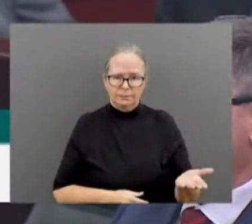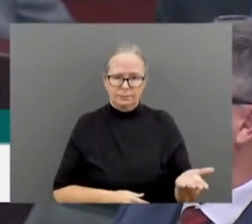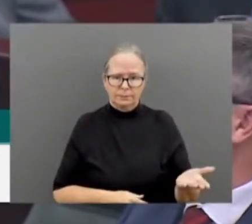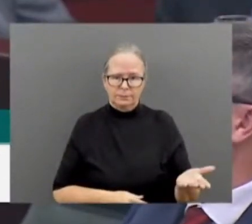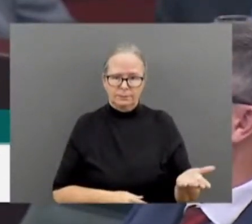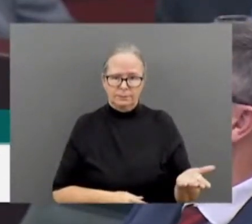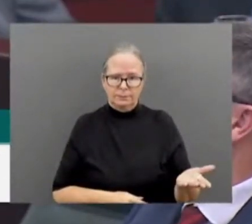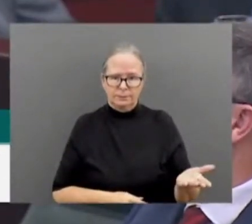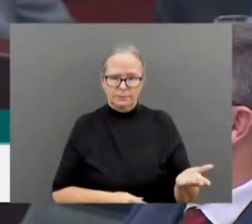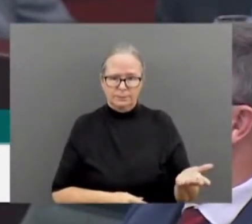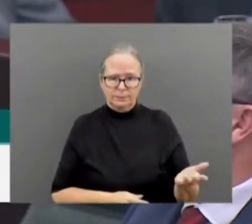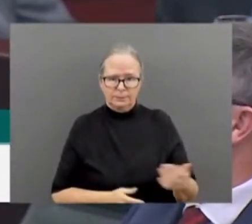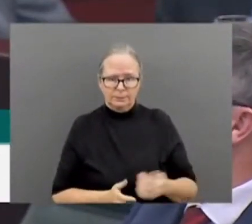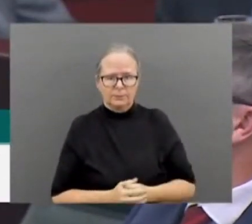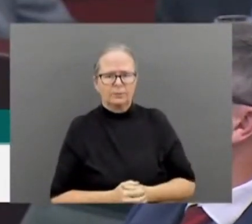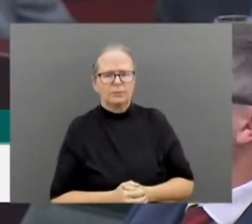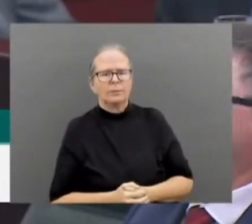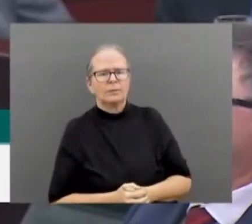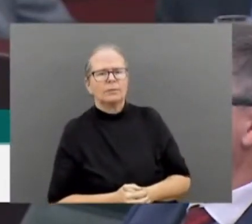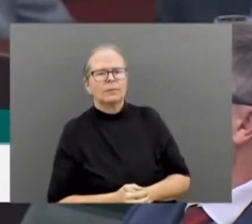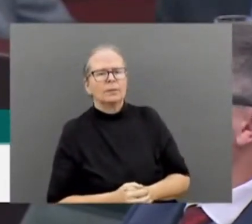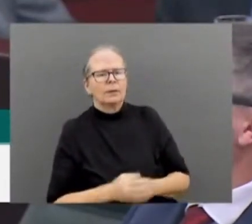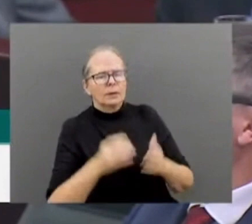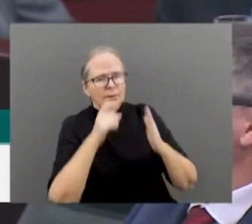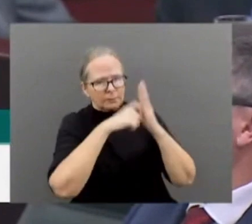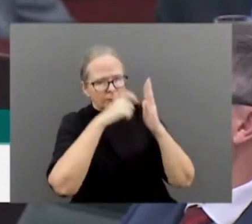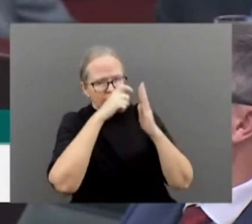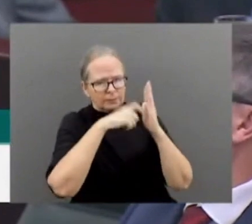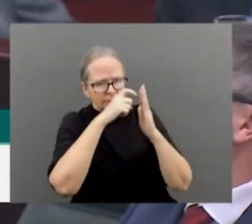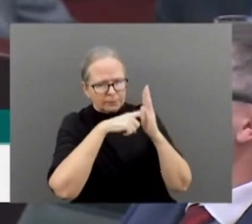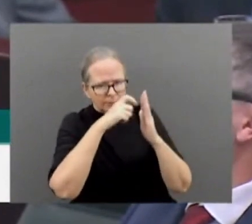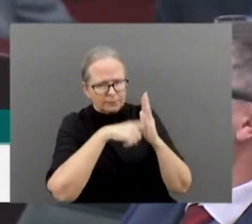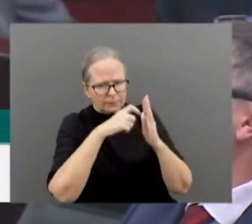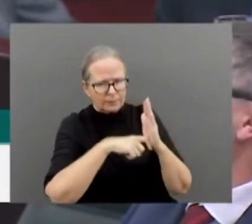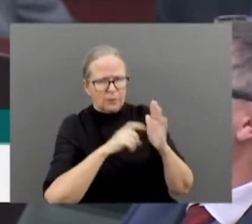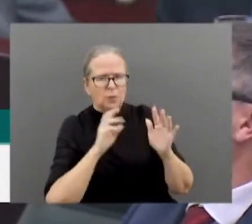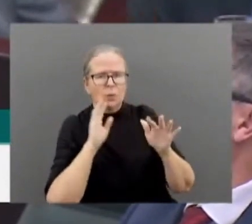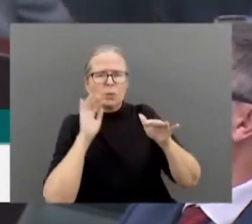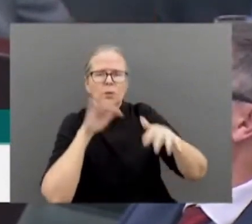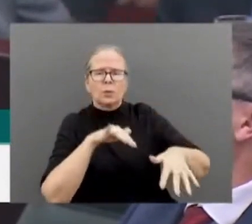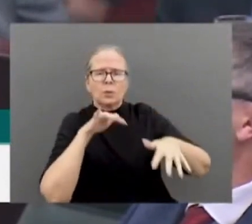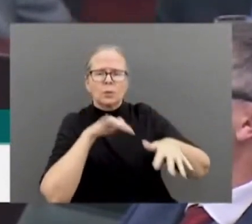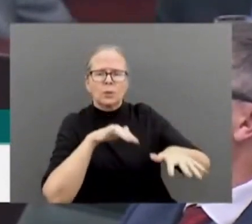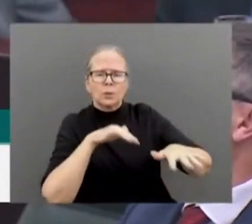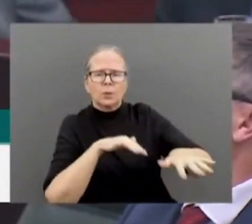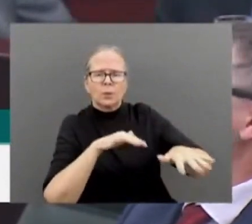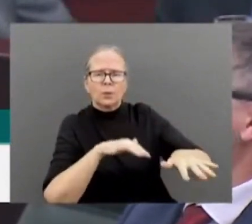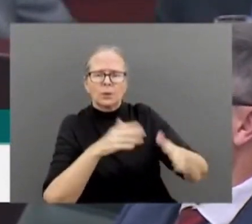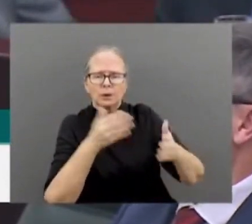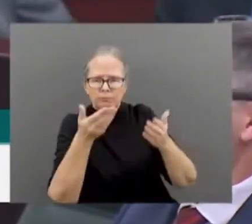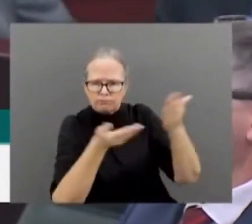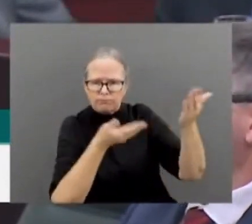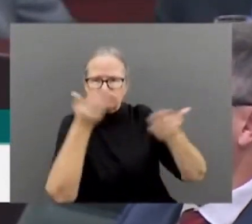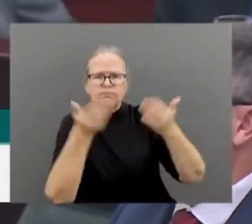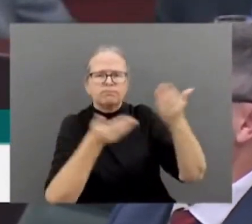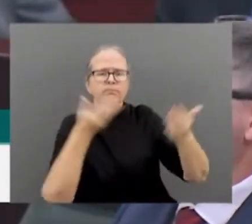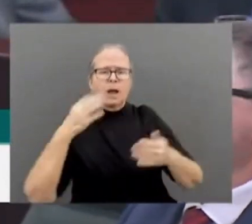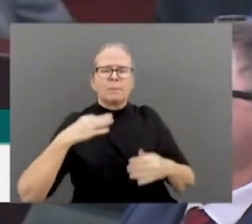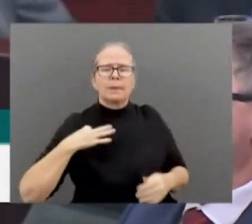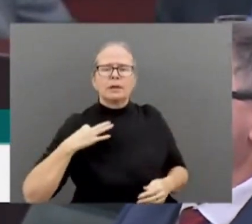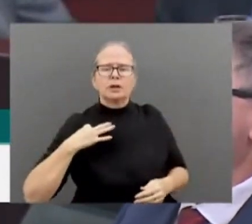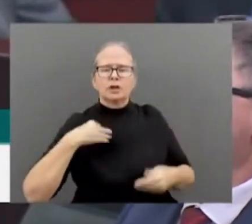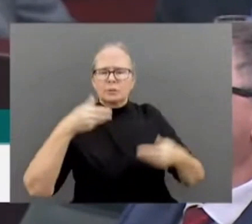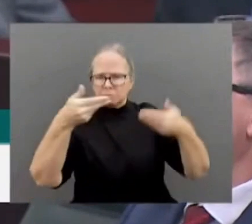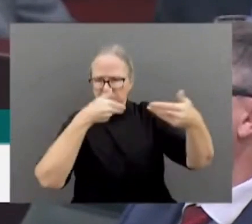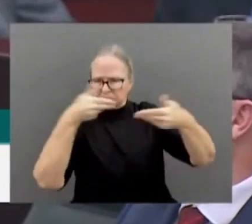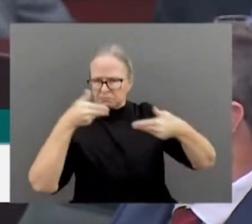They wanted to mine the Ram River Falls, Mr. Speaker. They invited applications there. But let's talk about their cousins to the west of us, Mr. Speaker, the NDP out